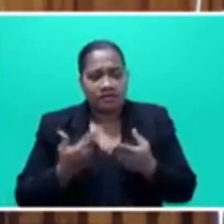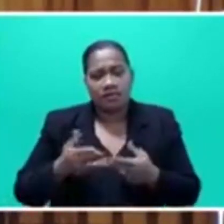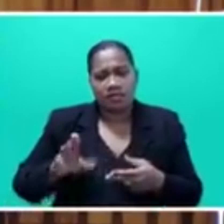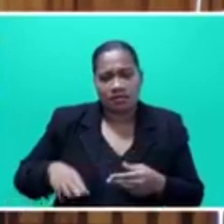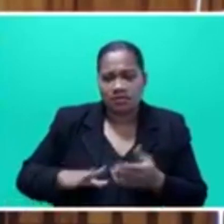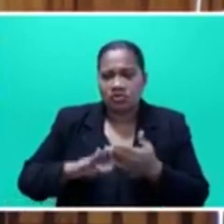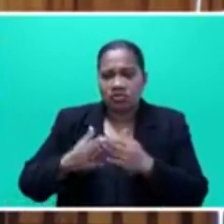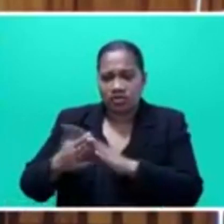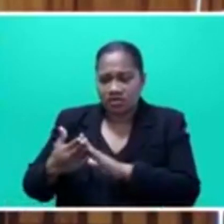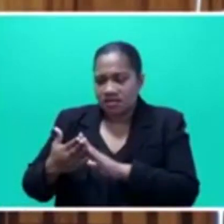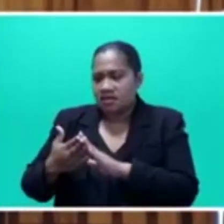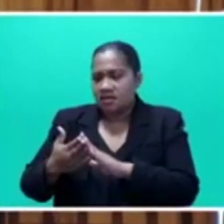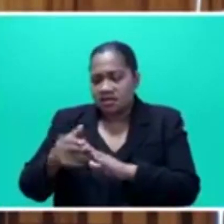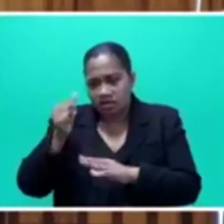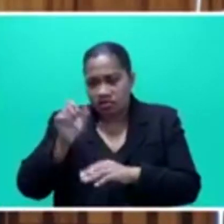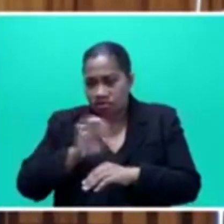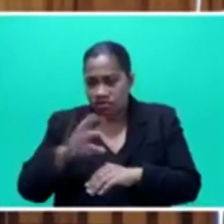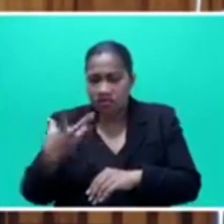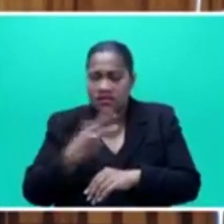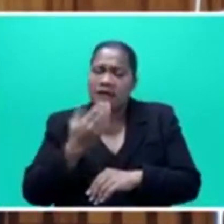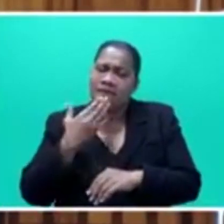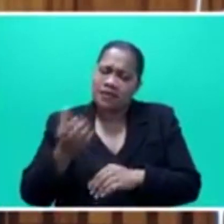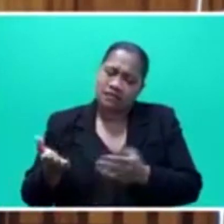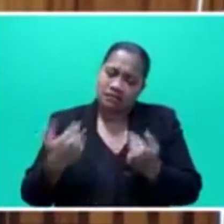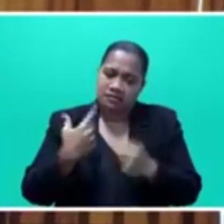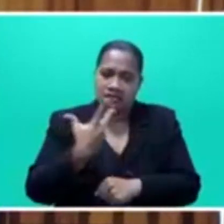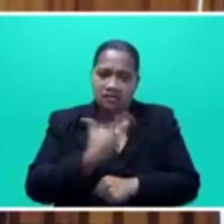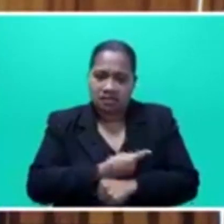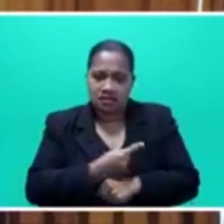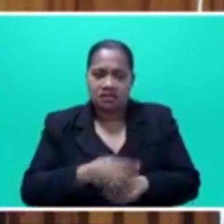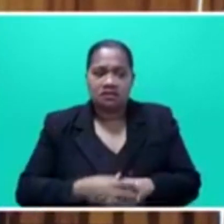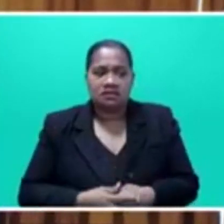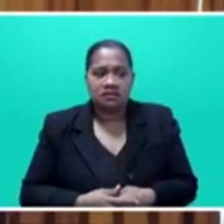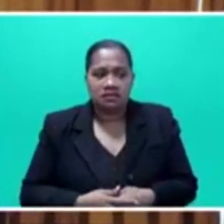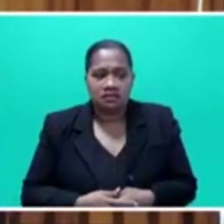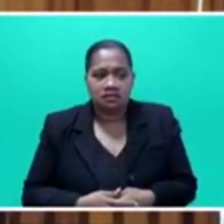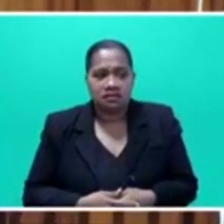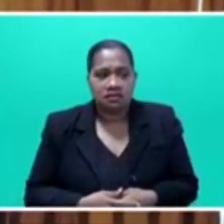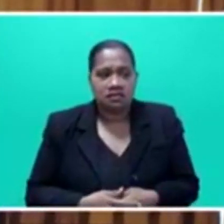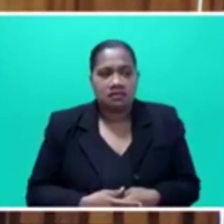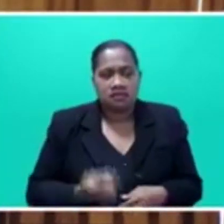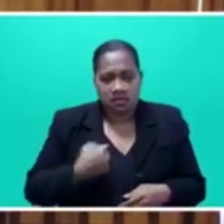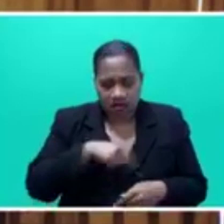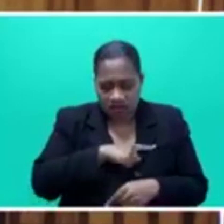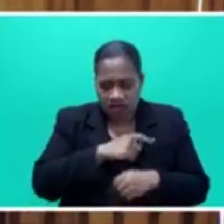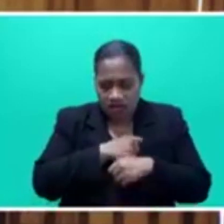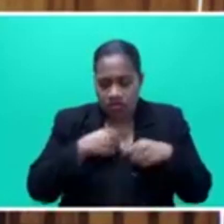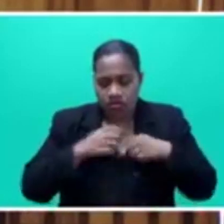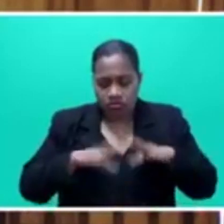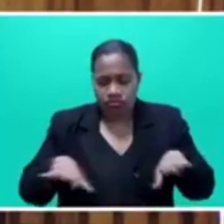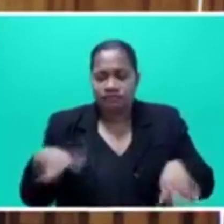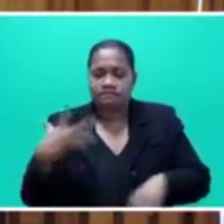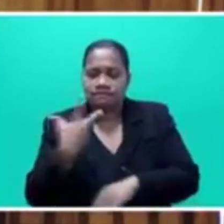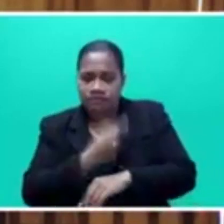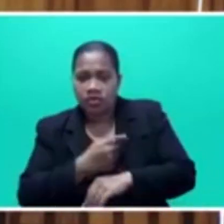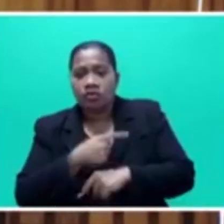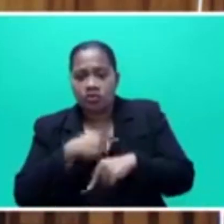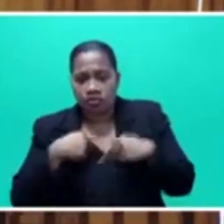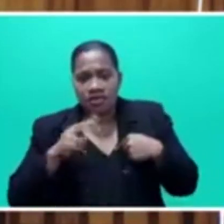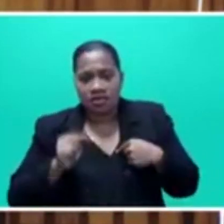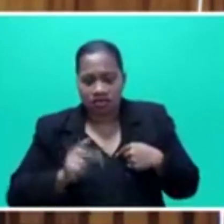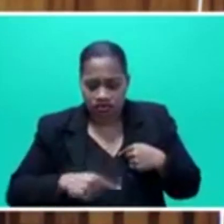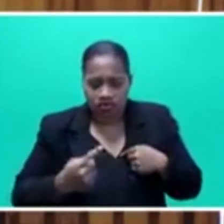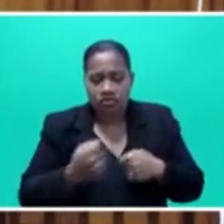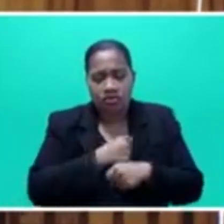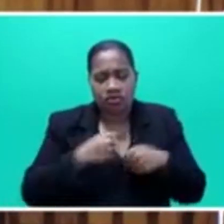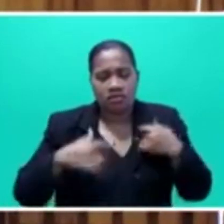communities that they know are not vaccinated, please get vaccinated. It's in your best interest. Let's get our children vaccinated, because we need to carry on with our lives. We need to